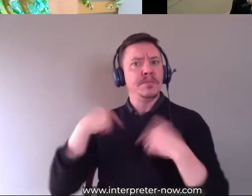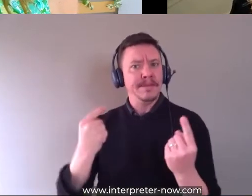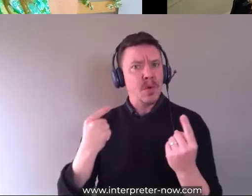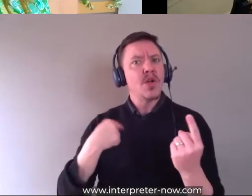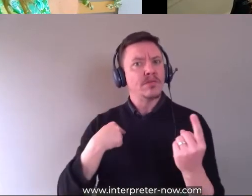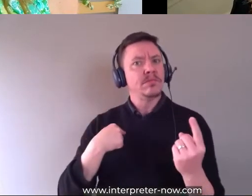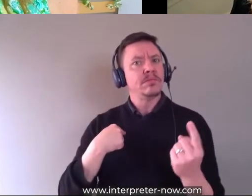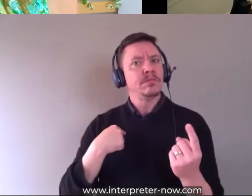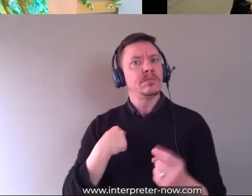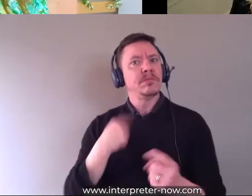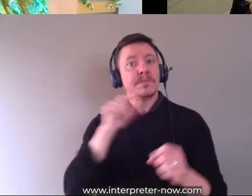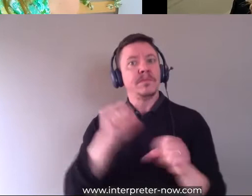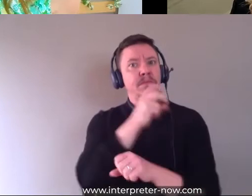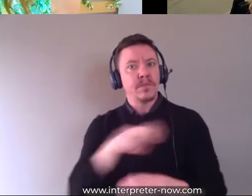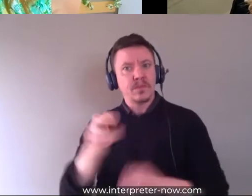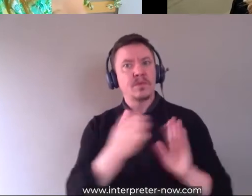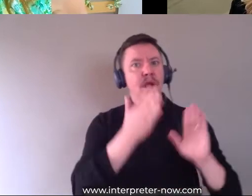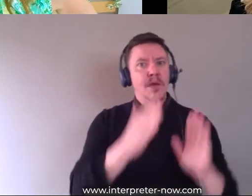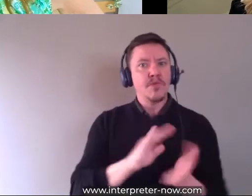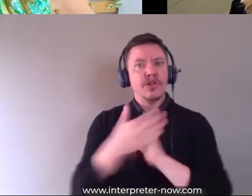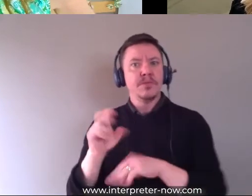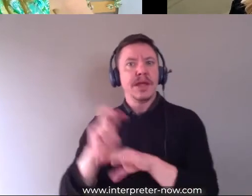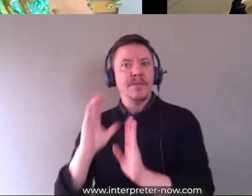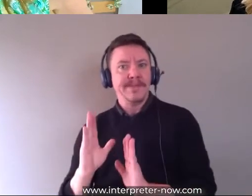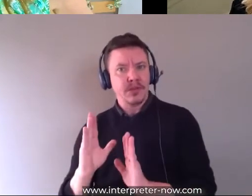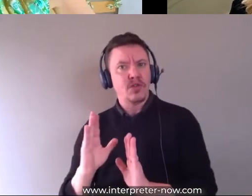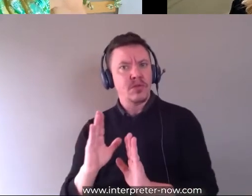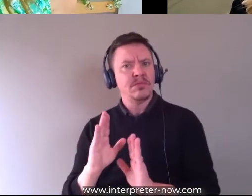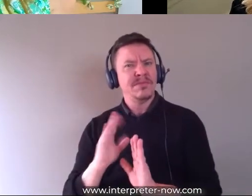made the transition from operator to investor.